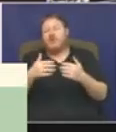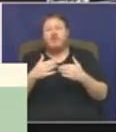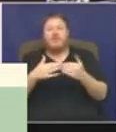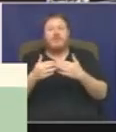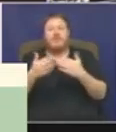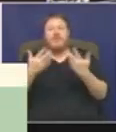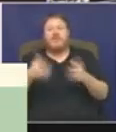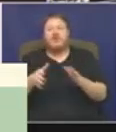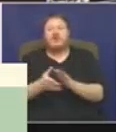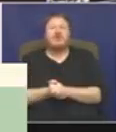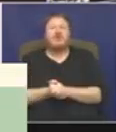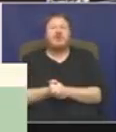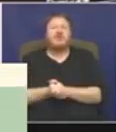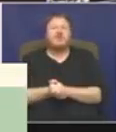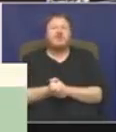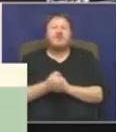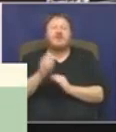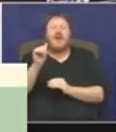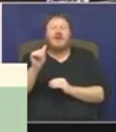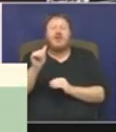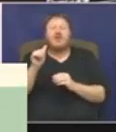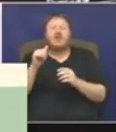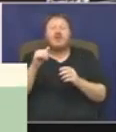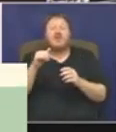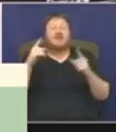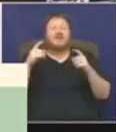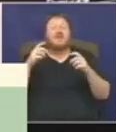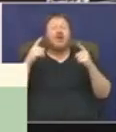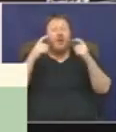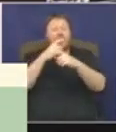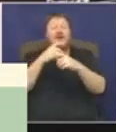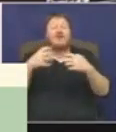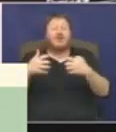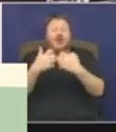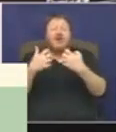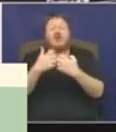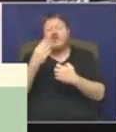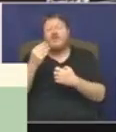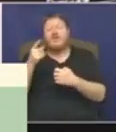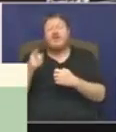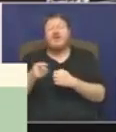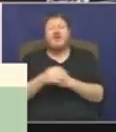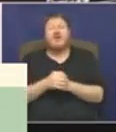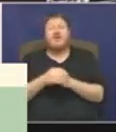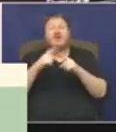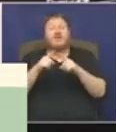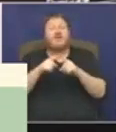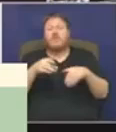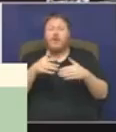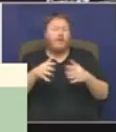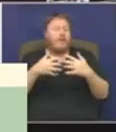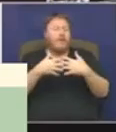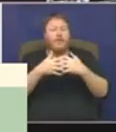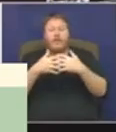complex environment for housing development. These challenges require a multifaceted approach as